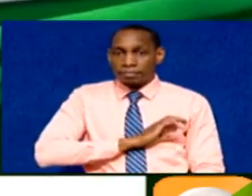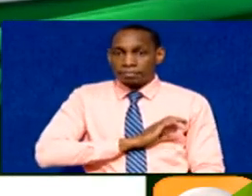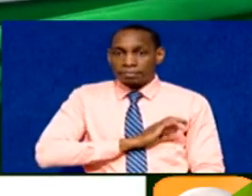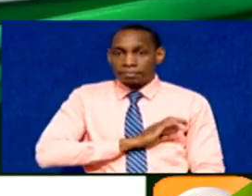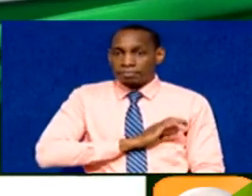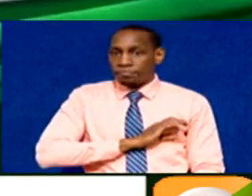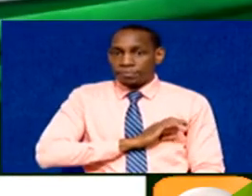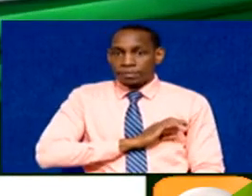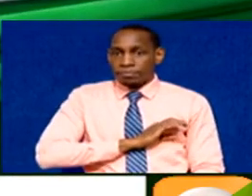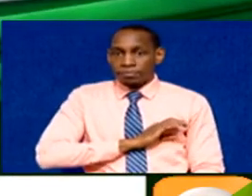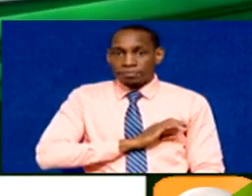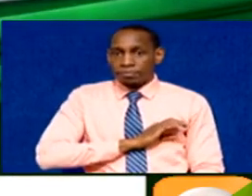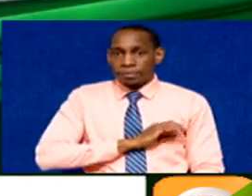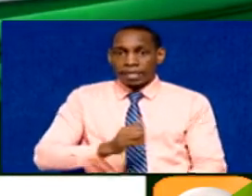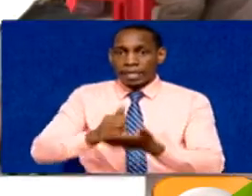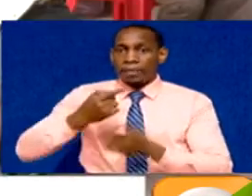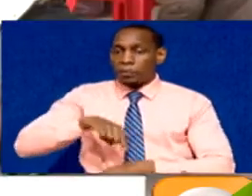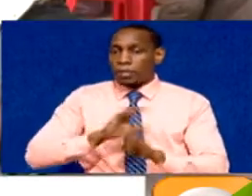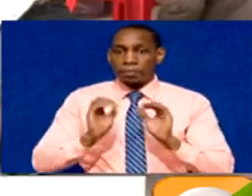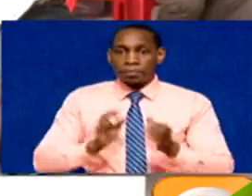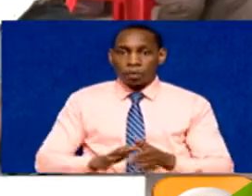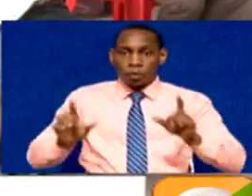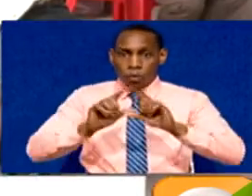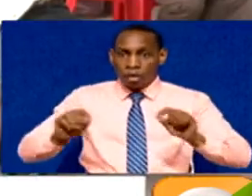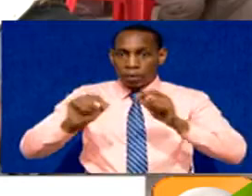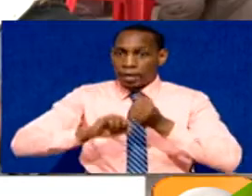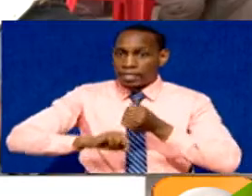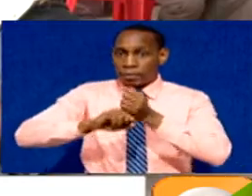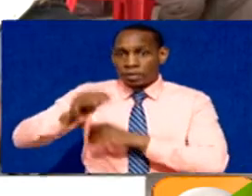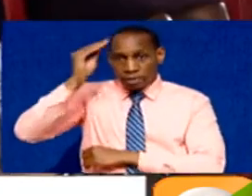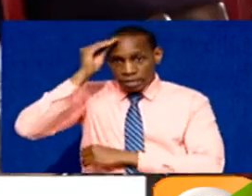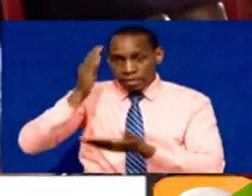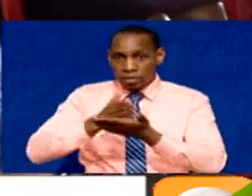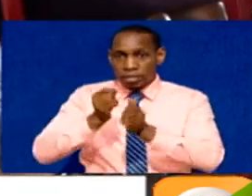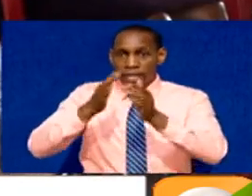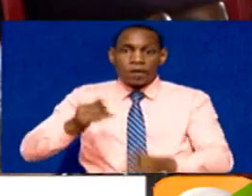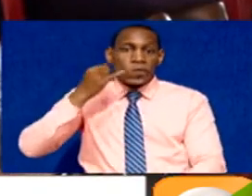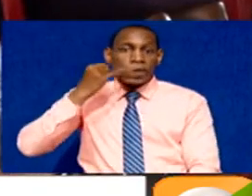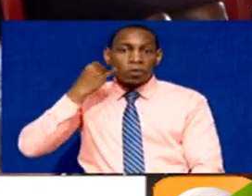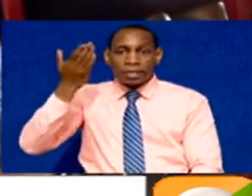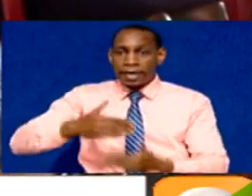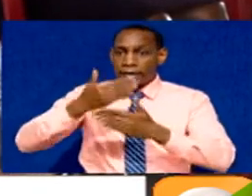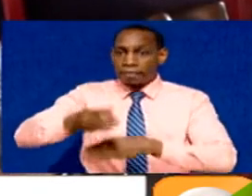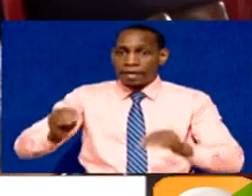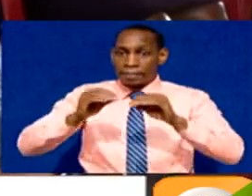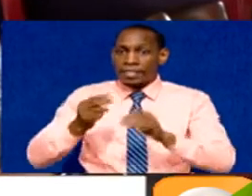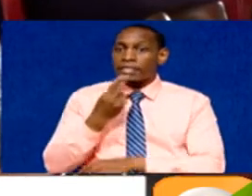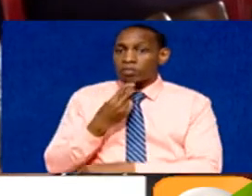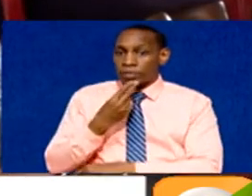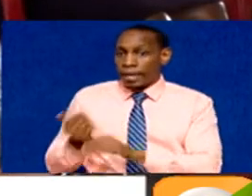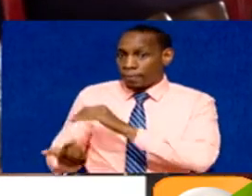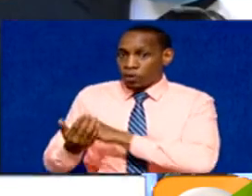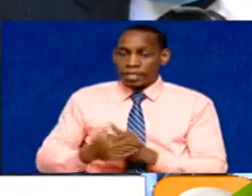will come to naught. It will not help us at all. Sentiments that were echoed by education stakeholders in Nakuru following a meeting early on